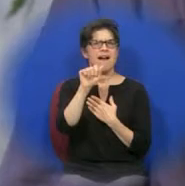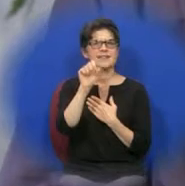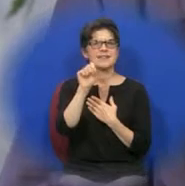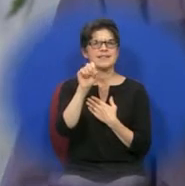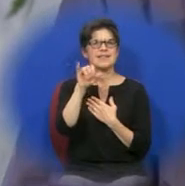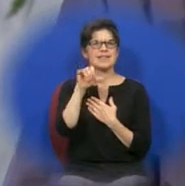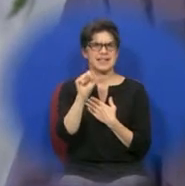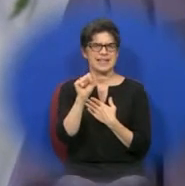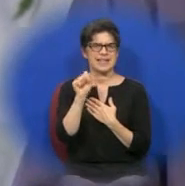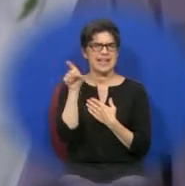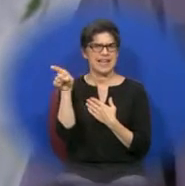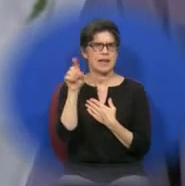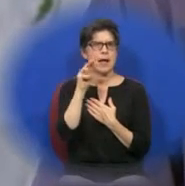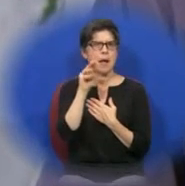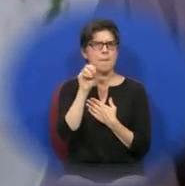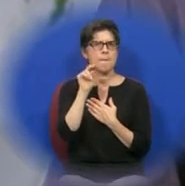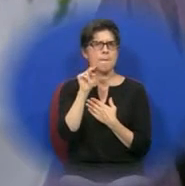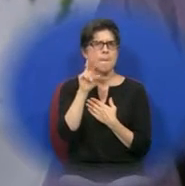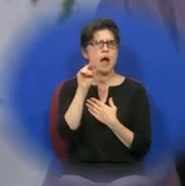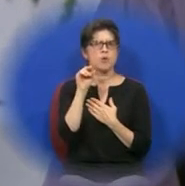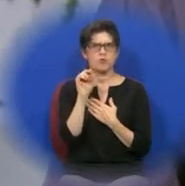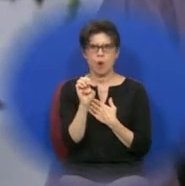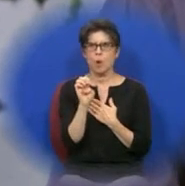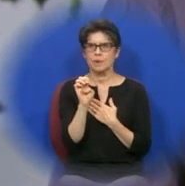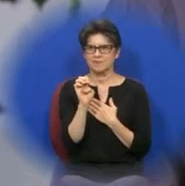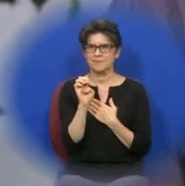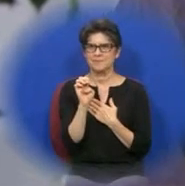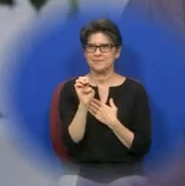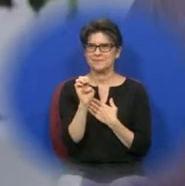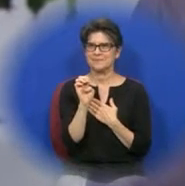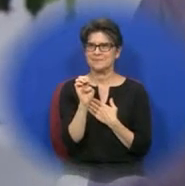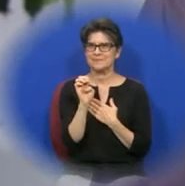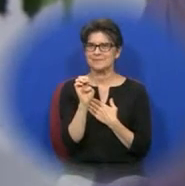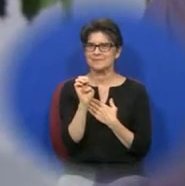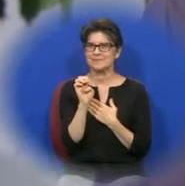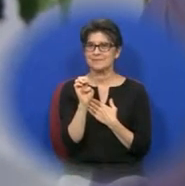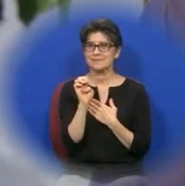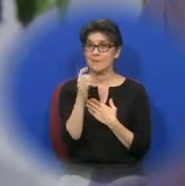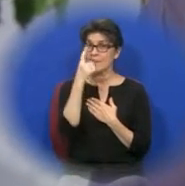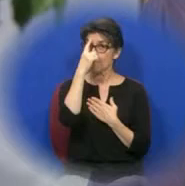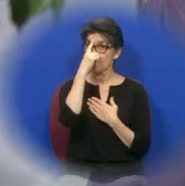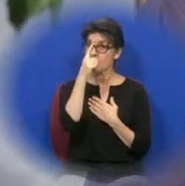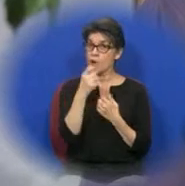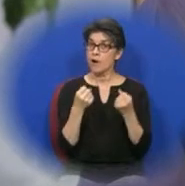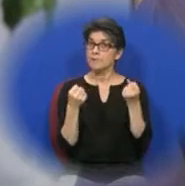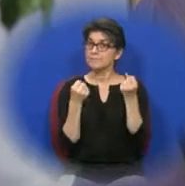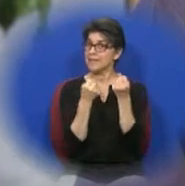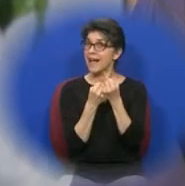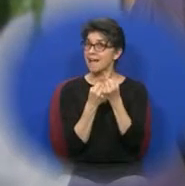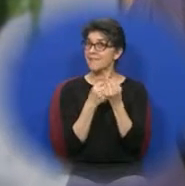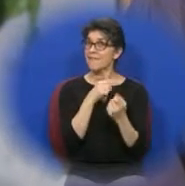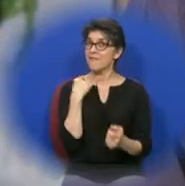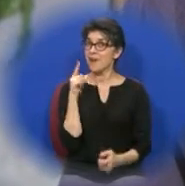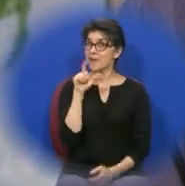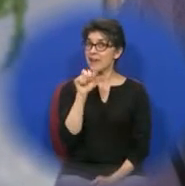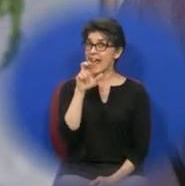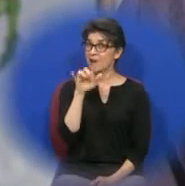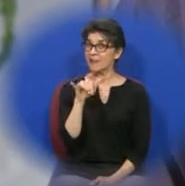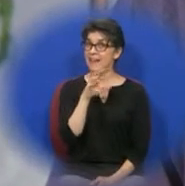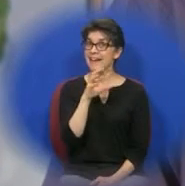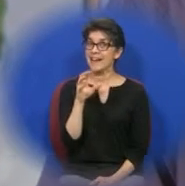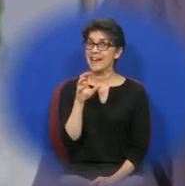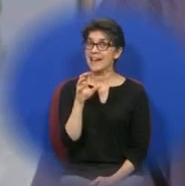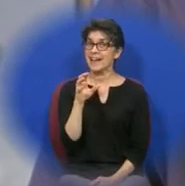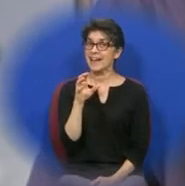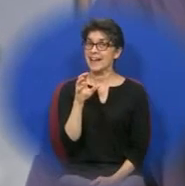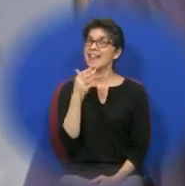director of the Apostolate to the Handicapped to the Diocese of Madison. On behalf of Father Larry and this diocesan